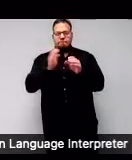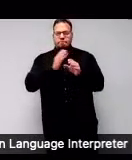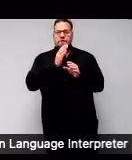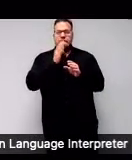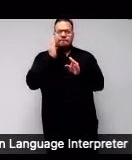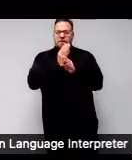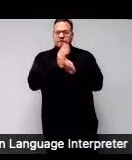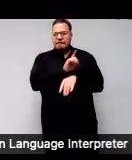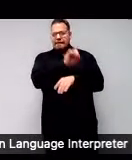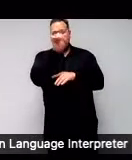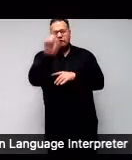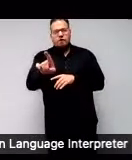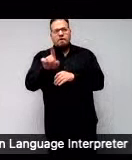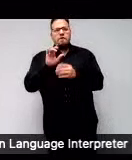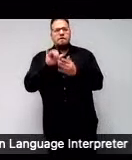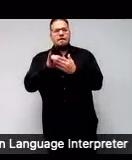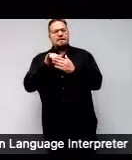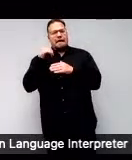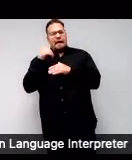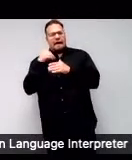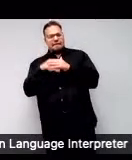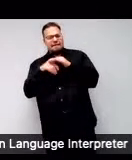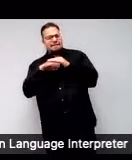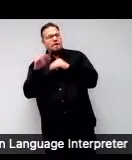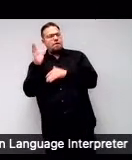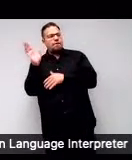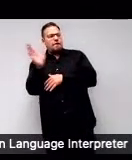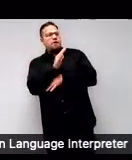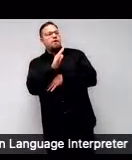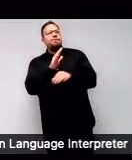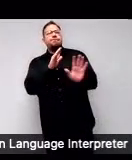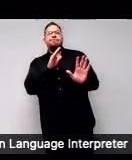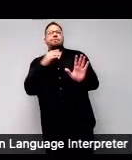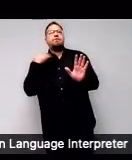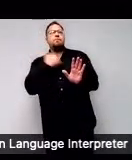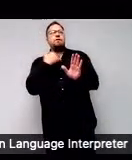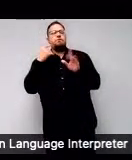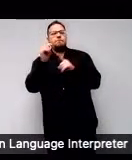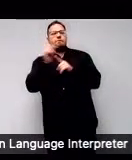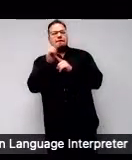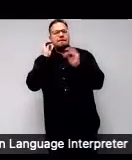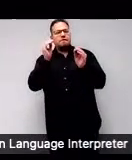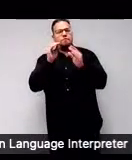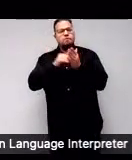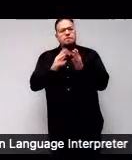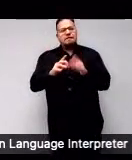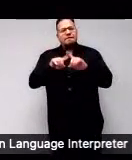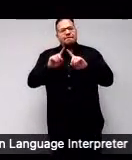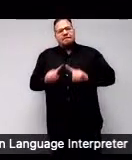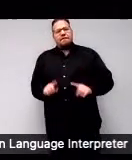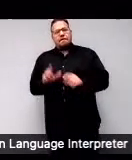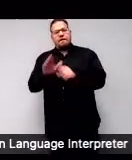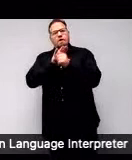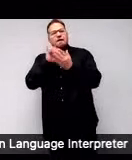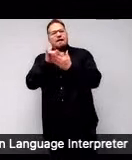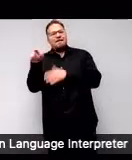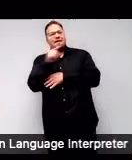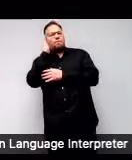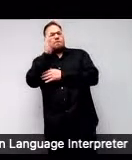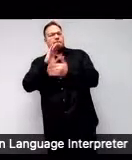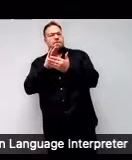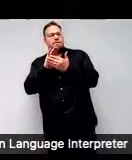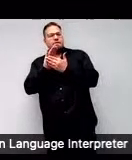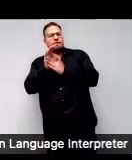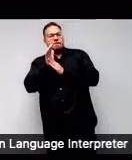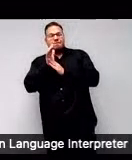kind of about accessing there too, because our hope is that once we train and teach students in different areas, that they will become a desirable